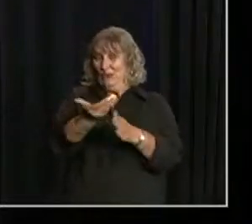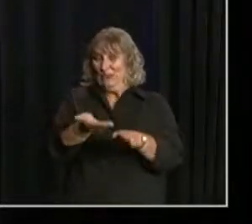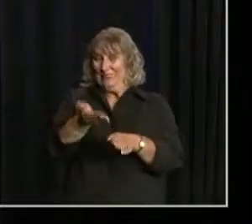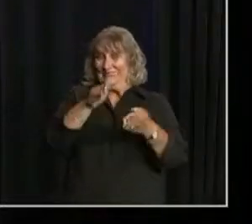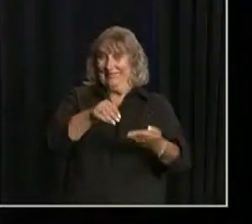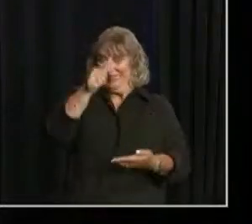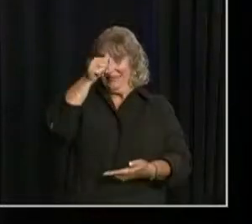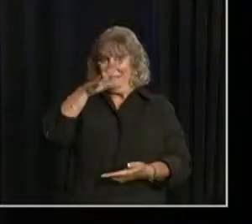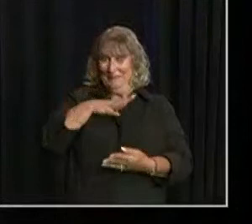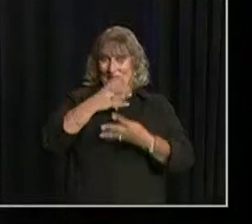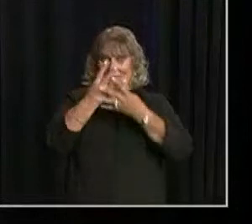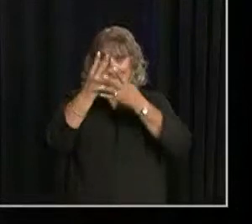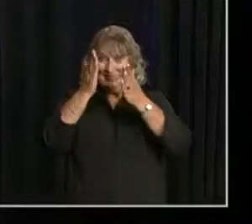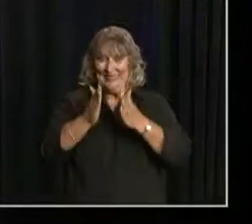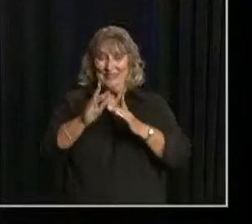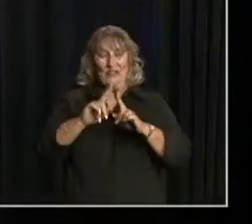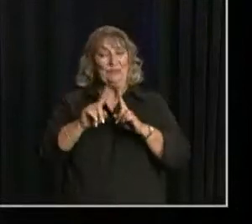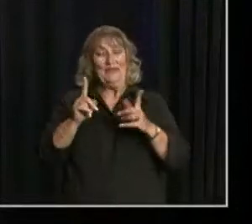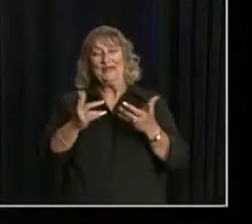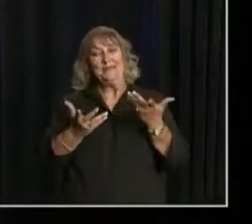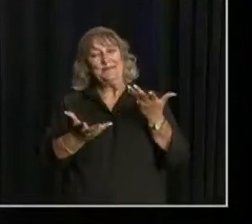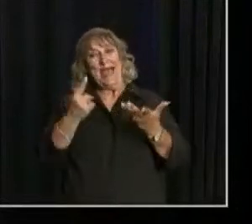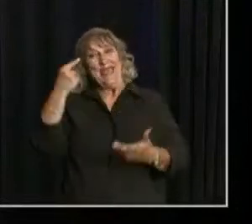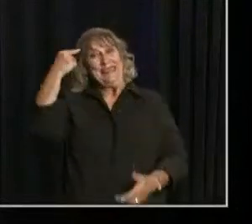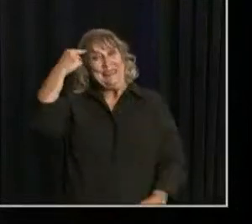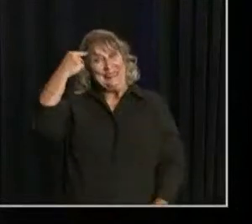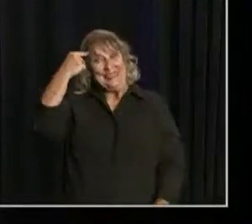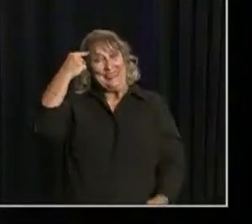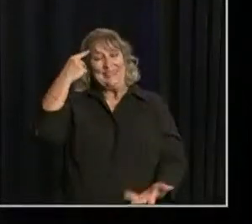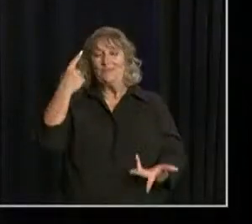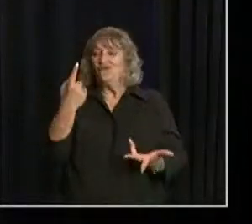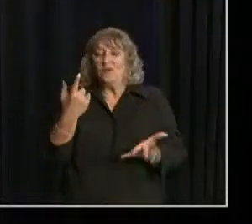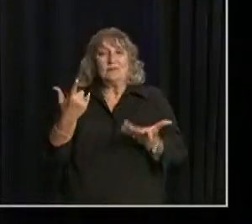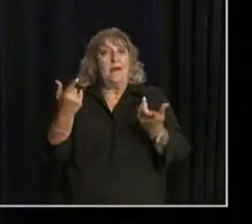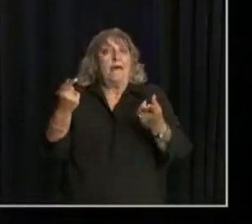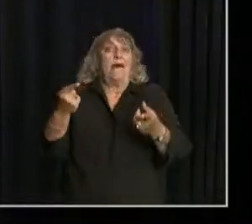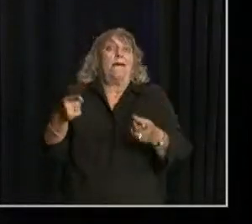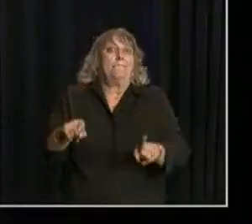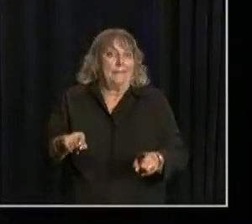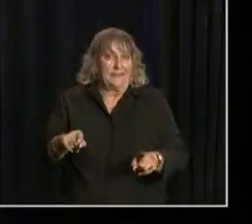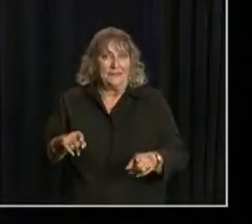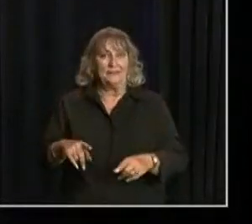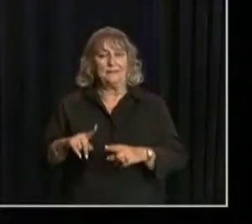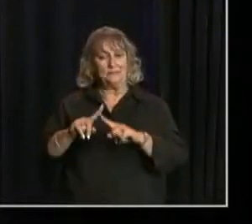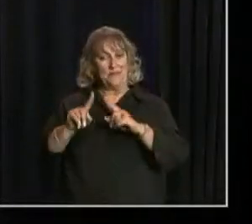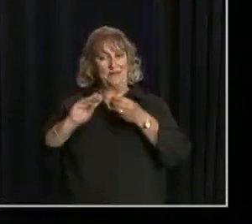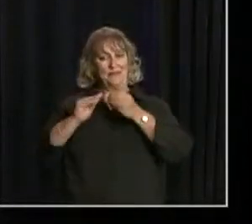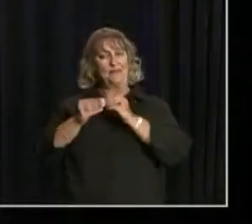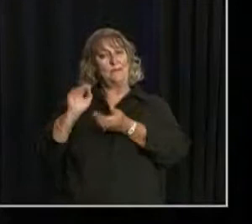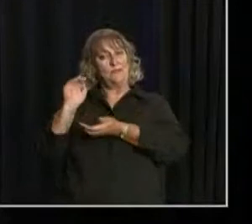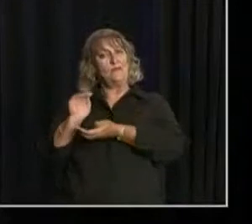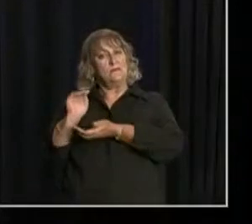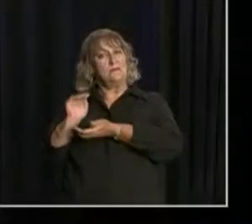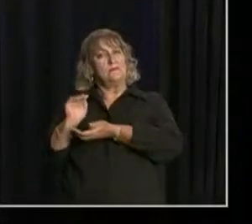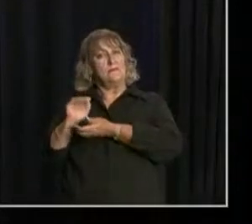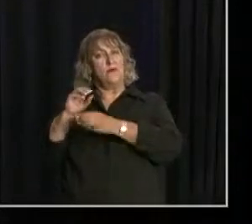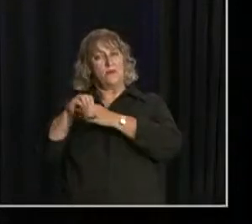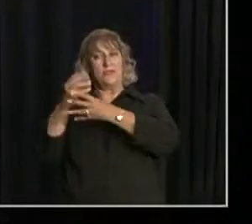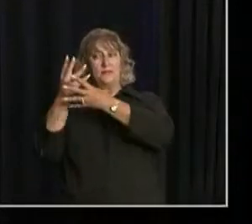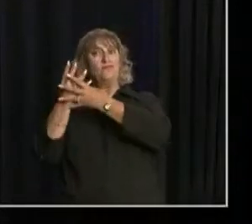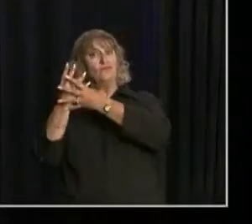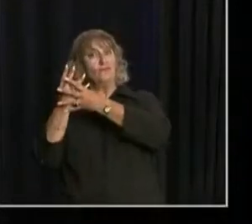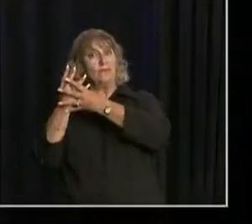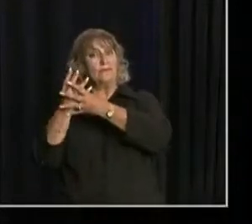but again, I think it was just a matter of an isolated incident. The numbers still look pretty good. We do know that